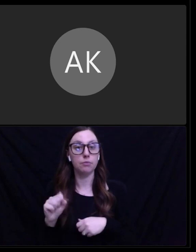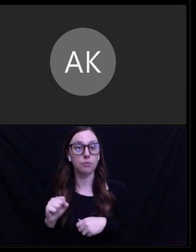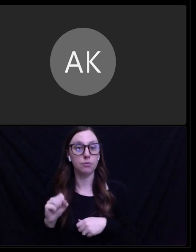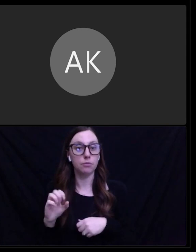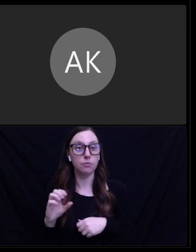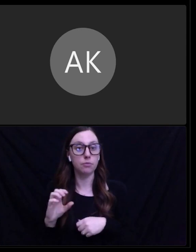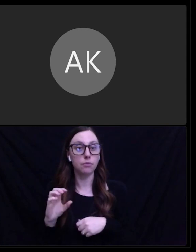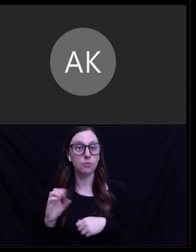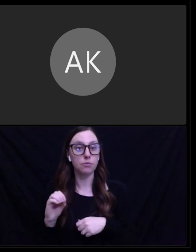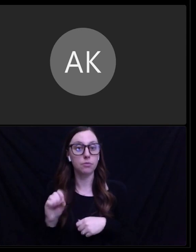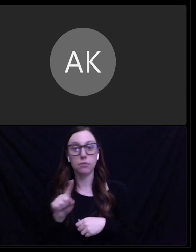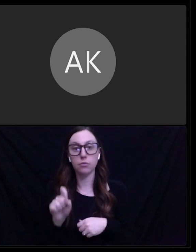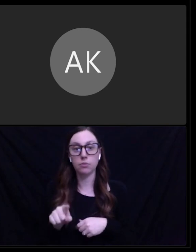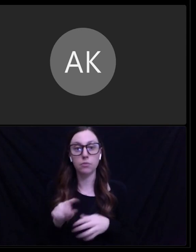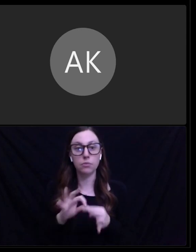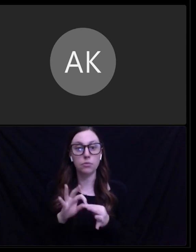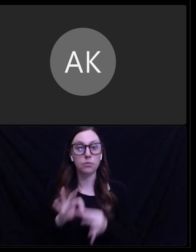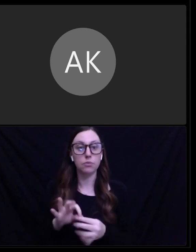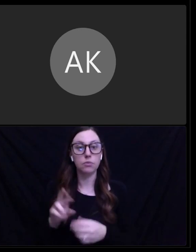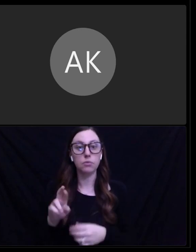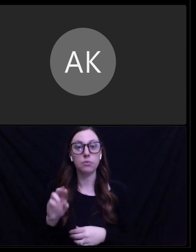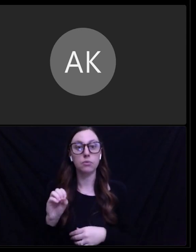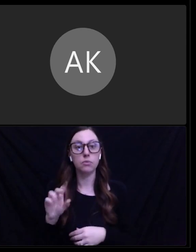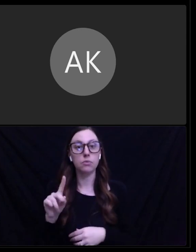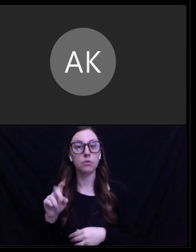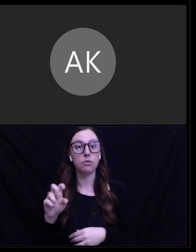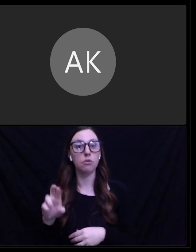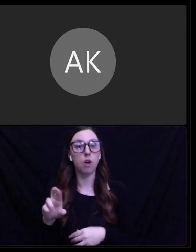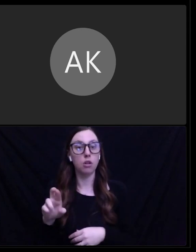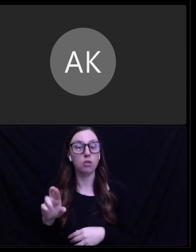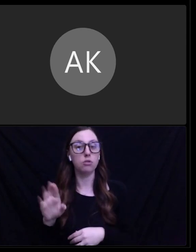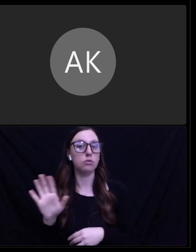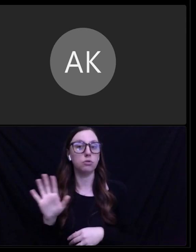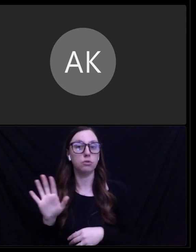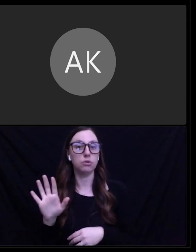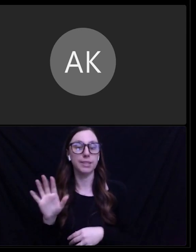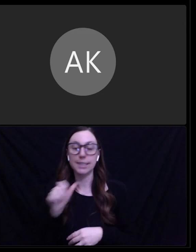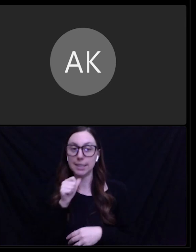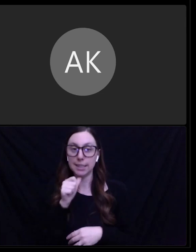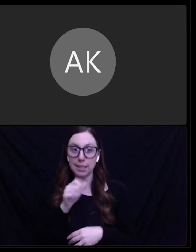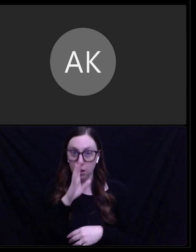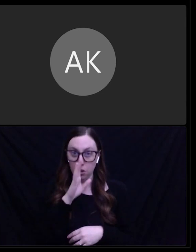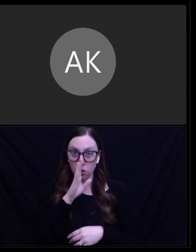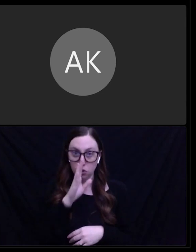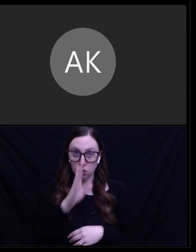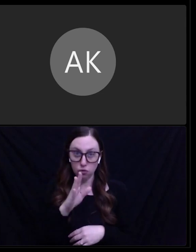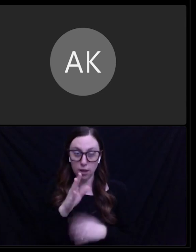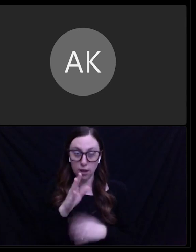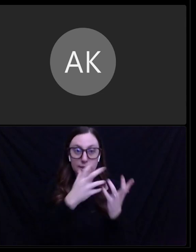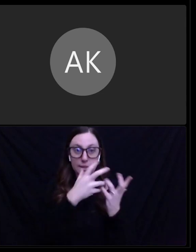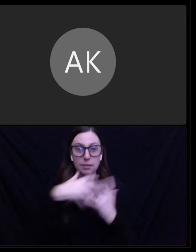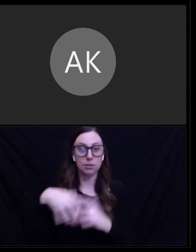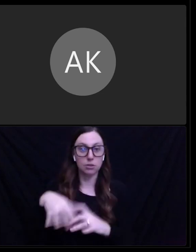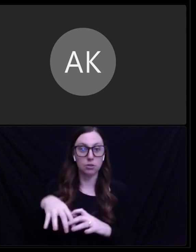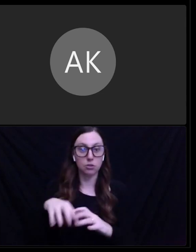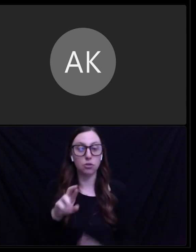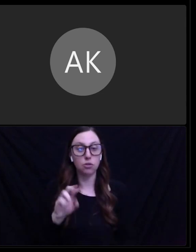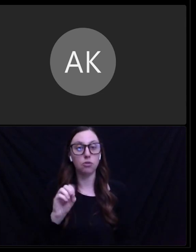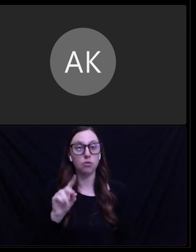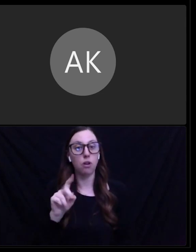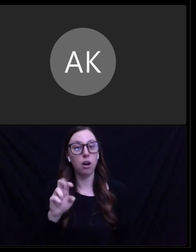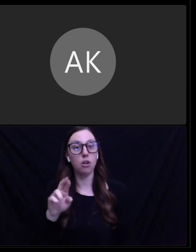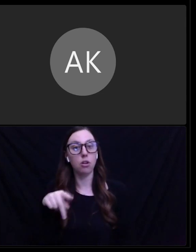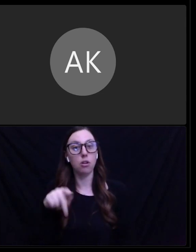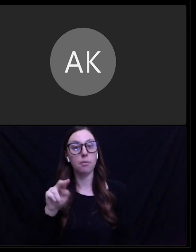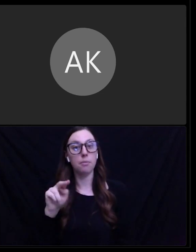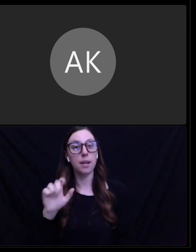There is a question about the rocker paddle. There is not a direct integrated rocker paddle. There is strictly a